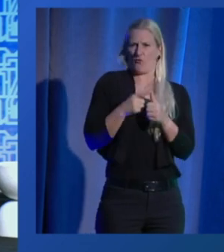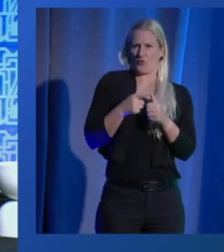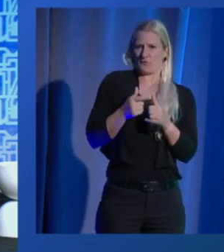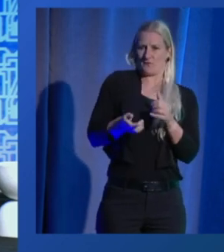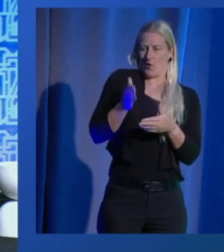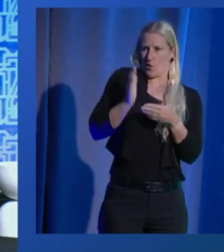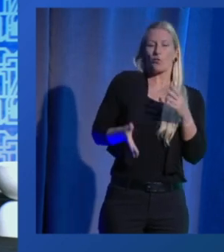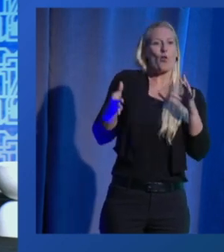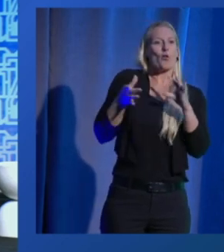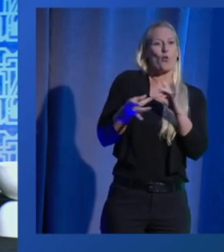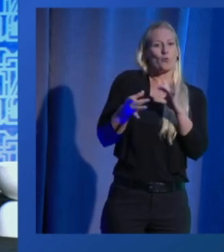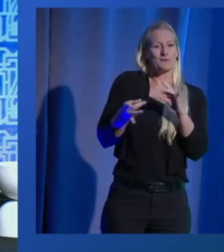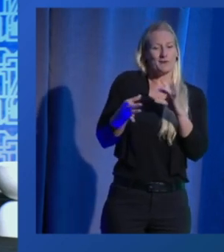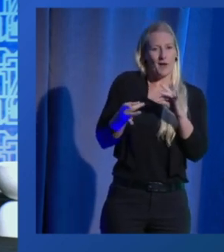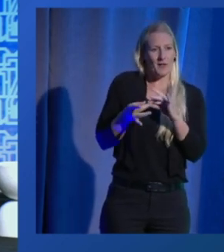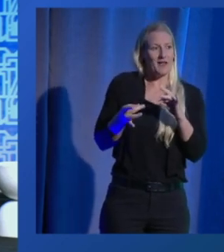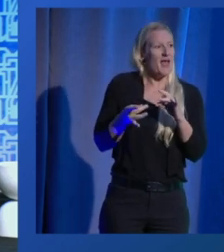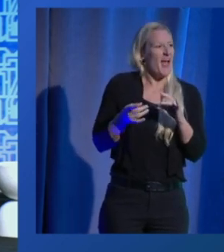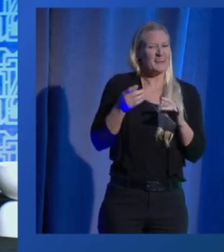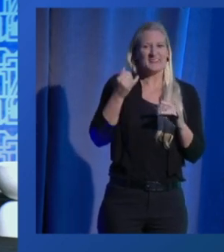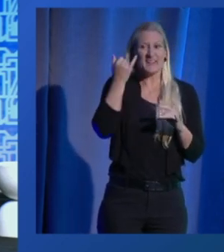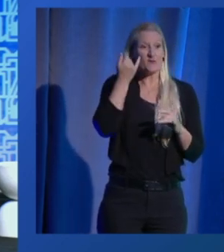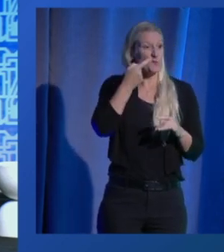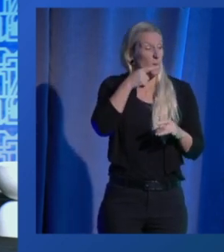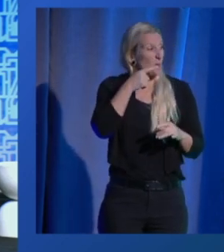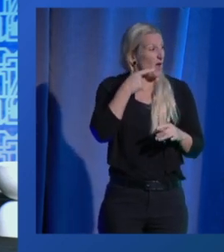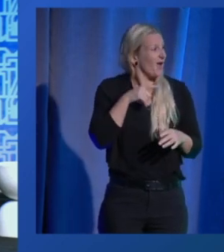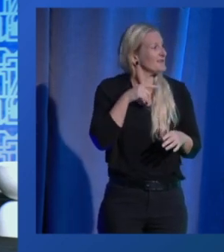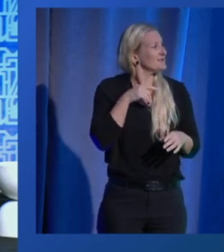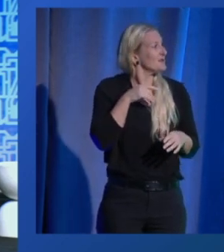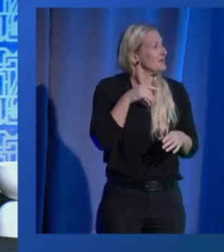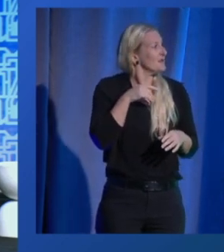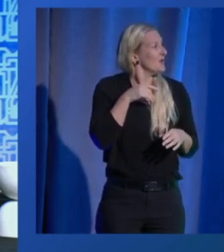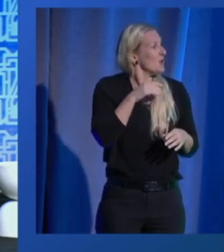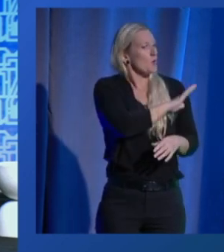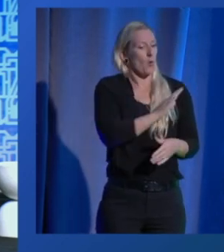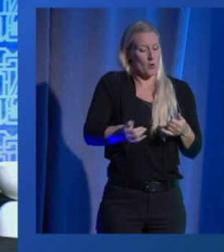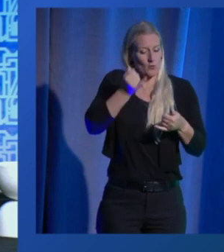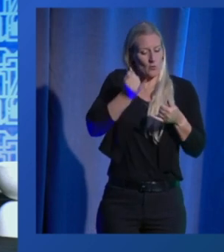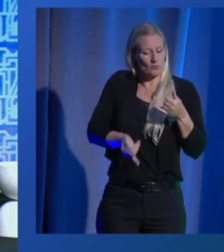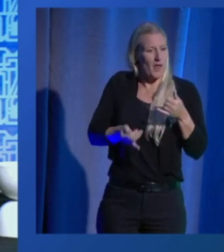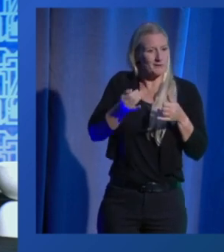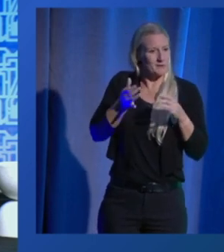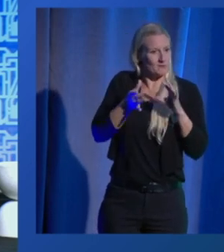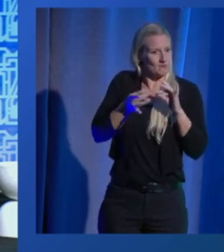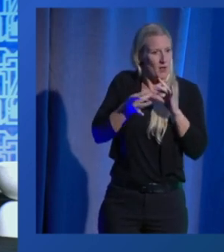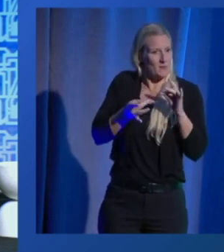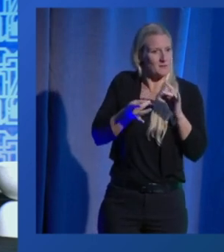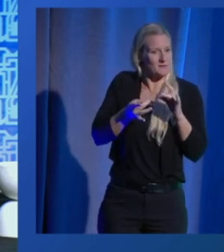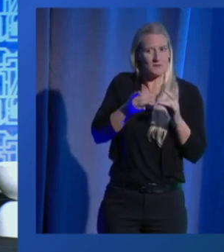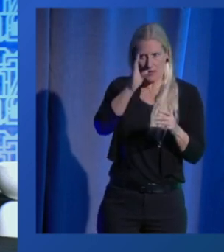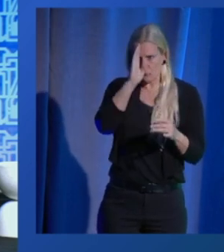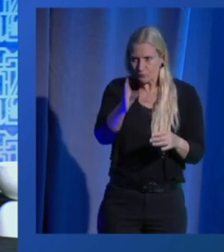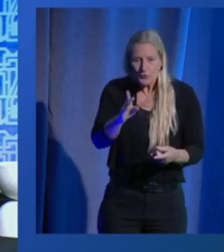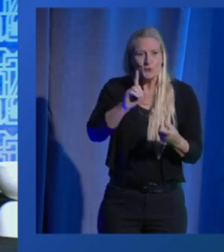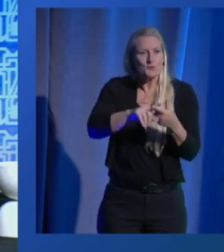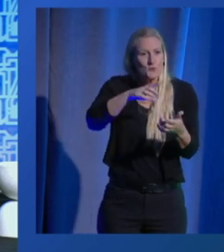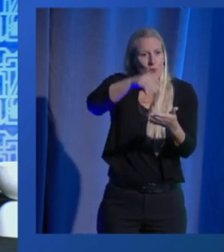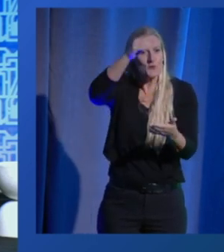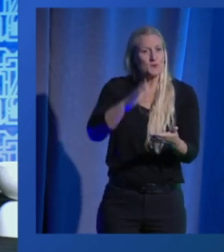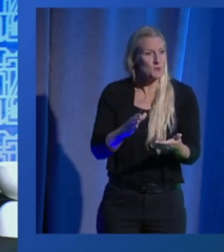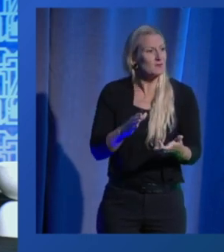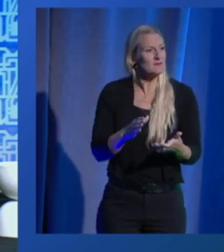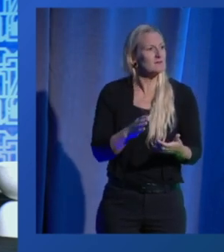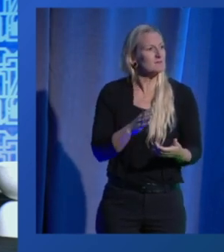especially if we could direct it towards the students that are in the audience uh you know what what was this uh one message you would like students to leave here